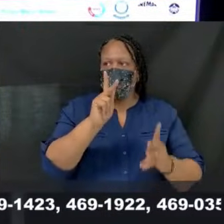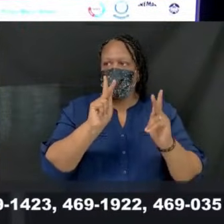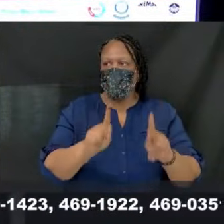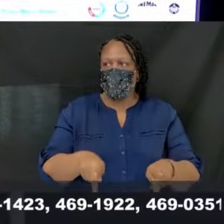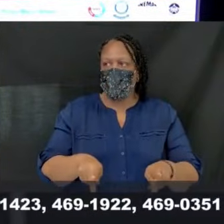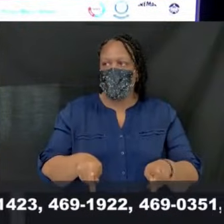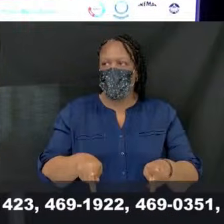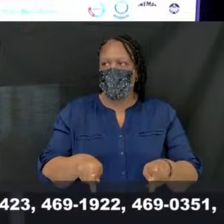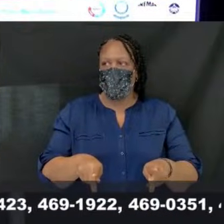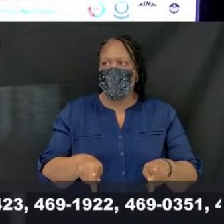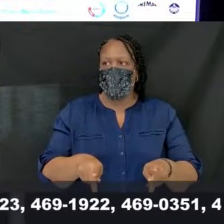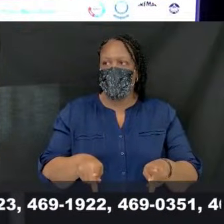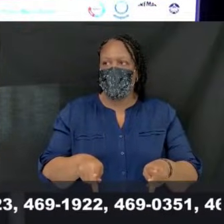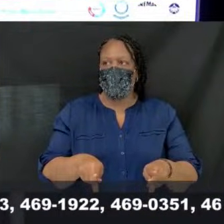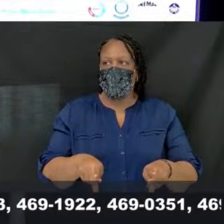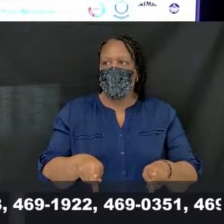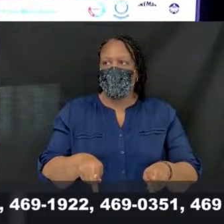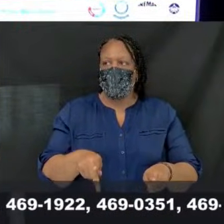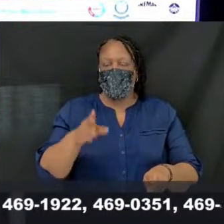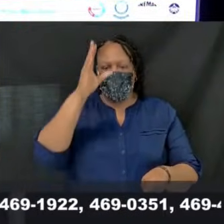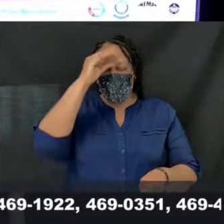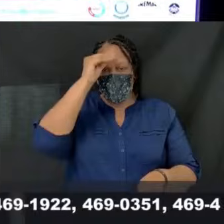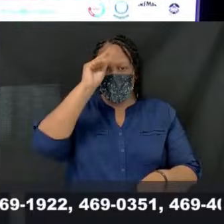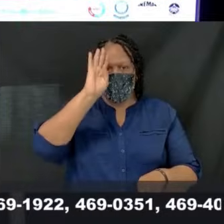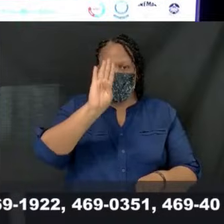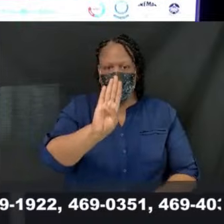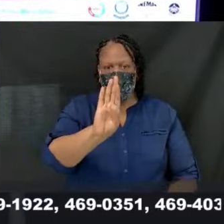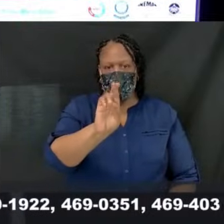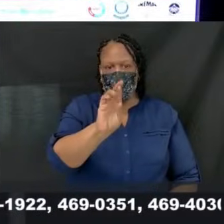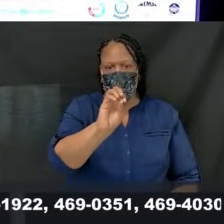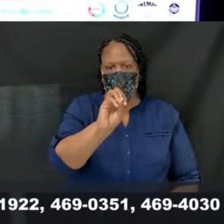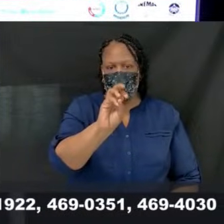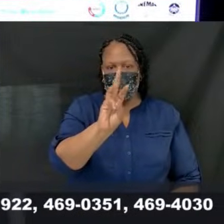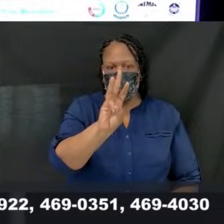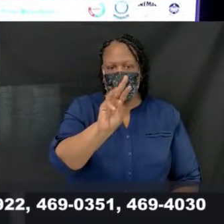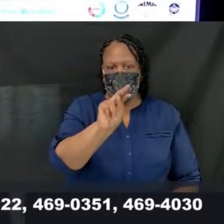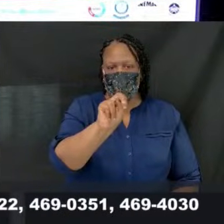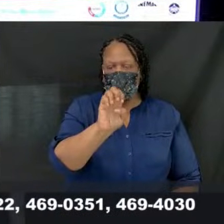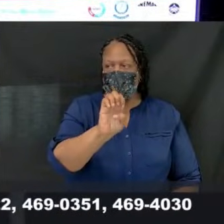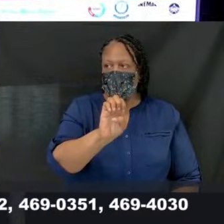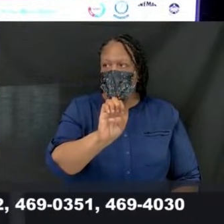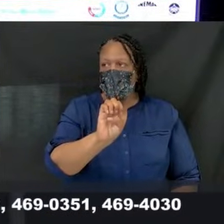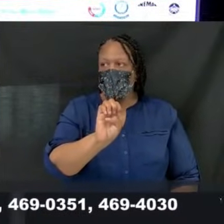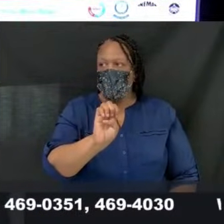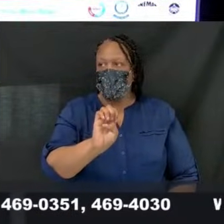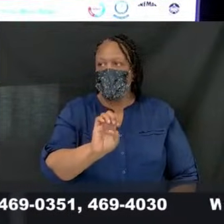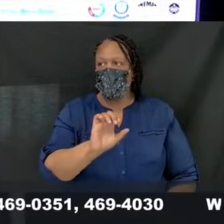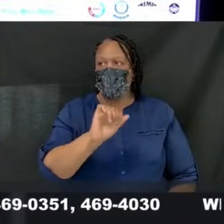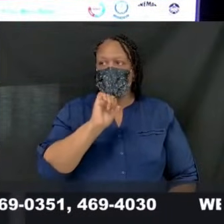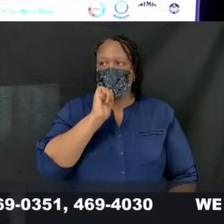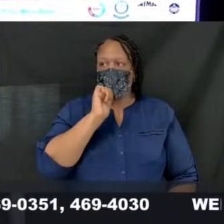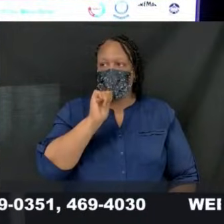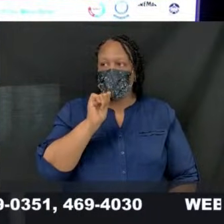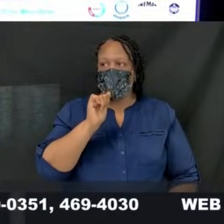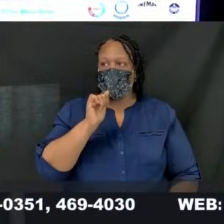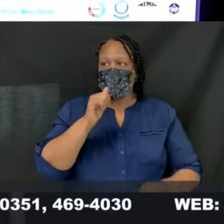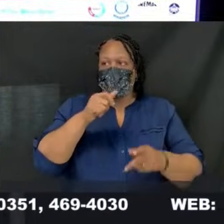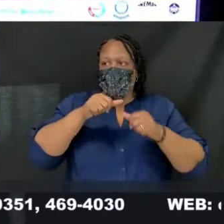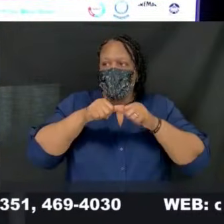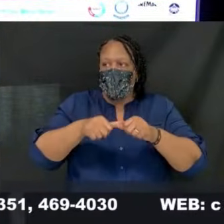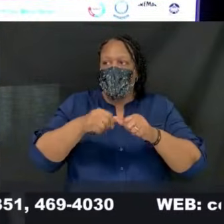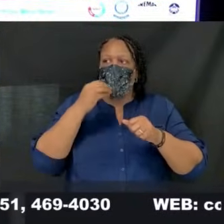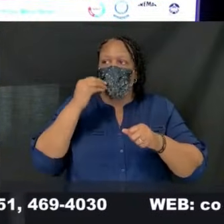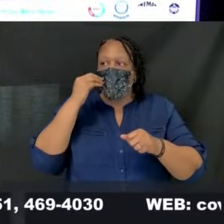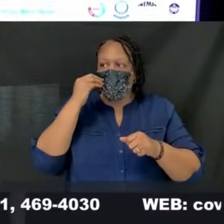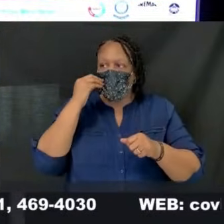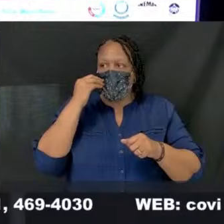Parsons. Brown was charged on 3 counts of breach of his quarantine conditions, while Romney was charged for